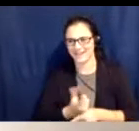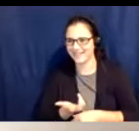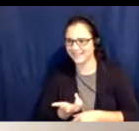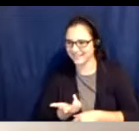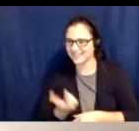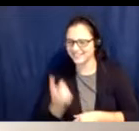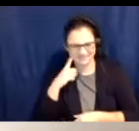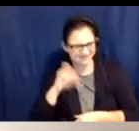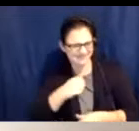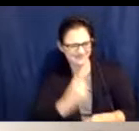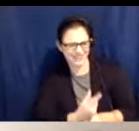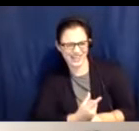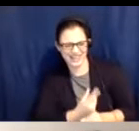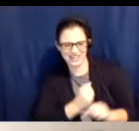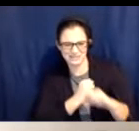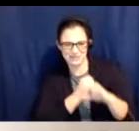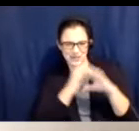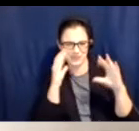Yeah.